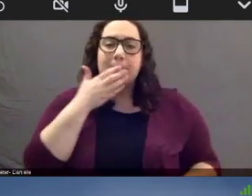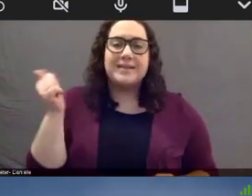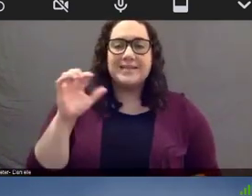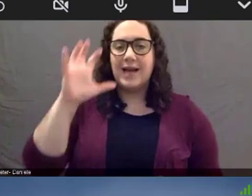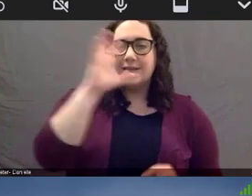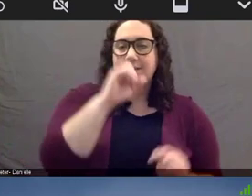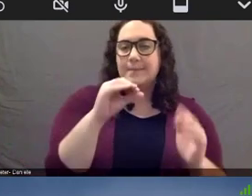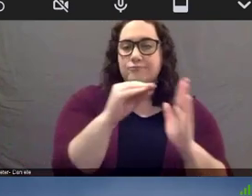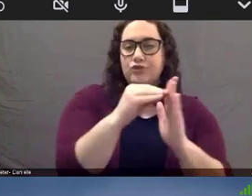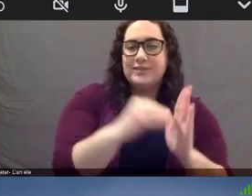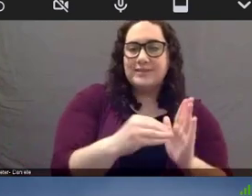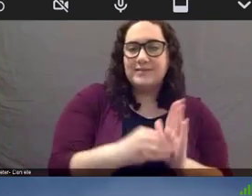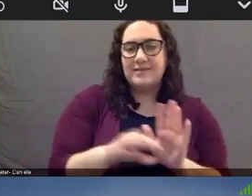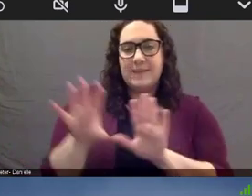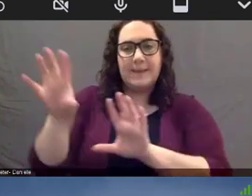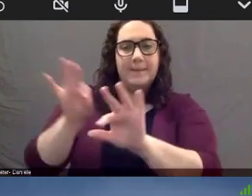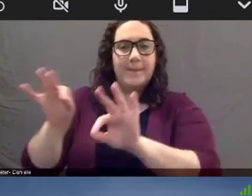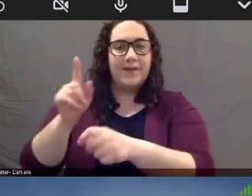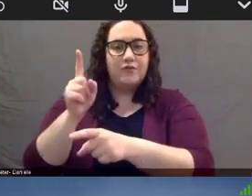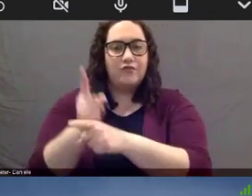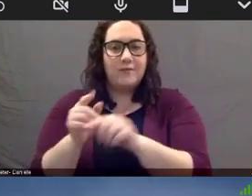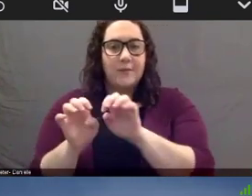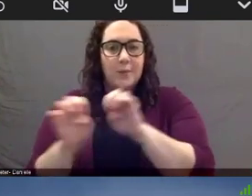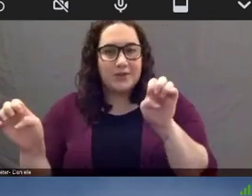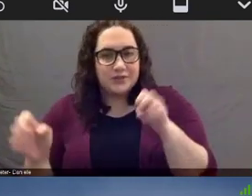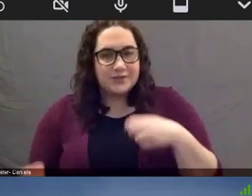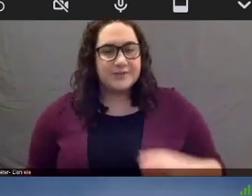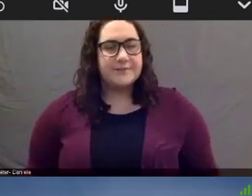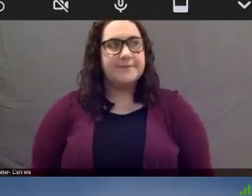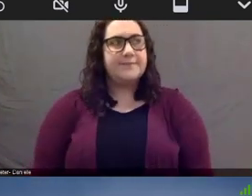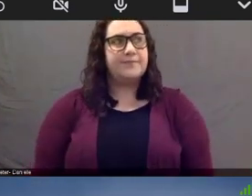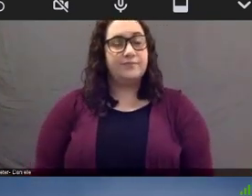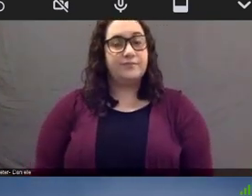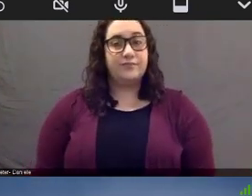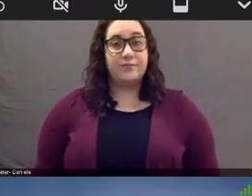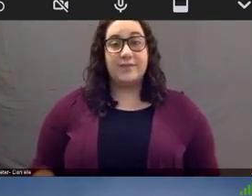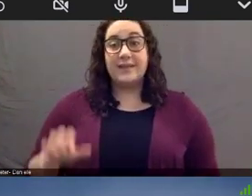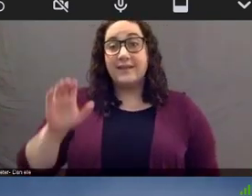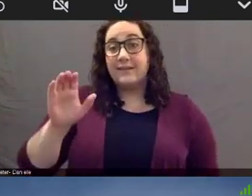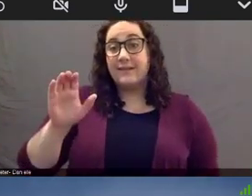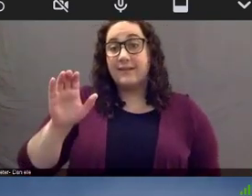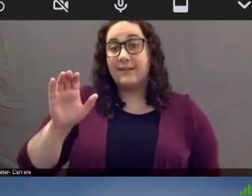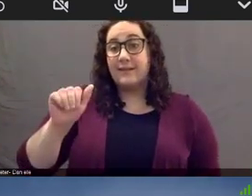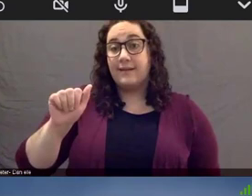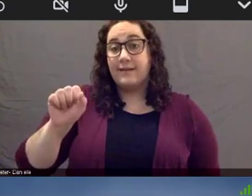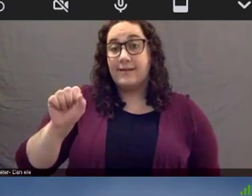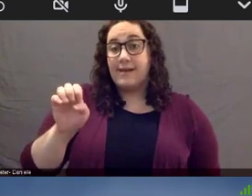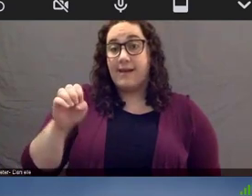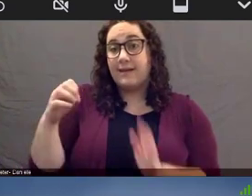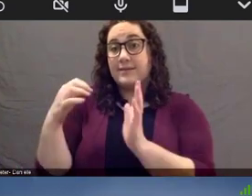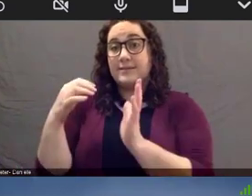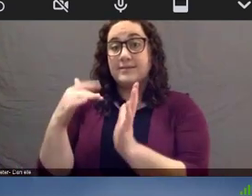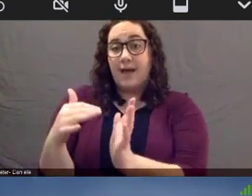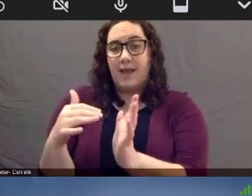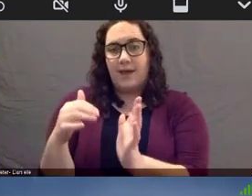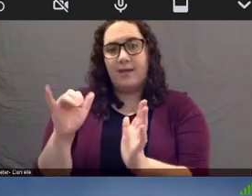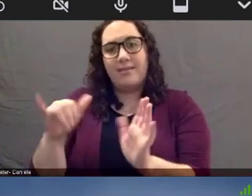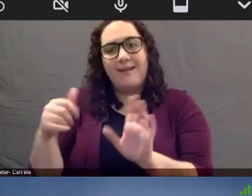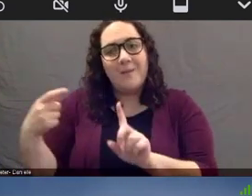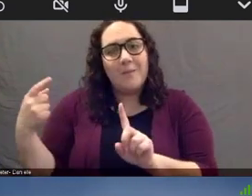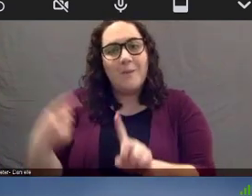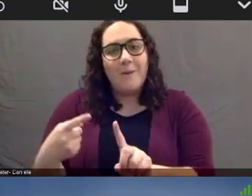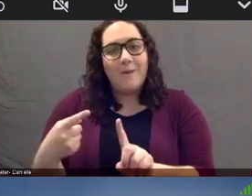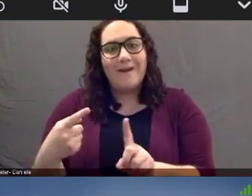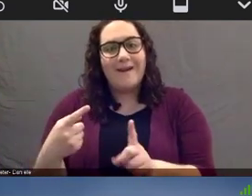doing the case studies that we did was sort of an appreciation for